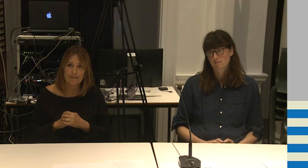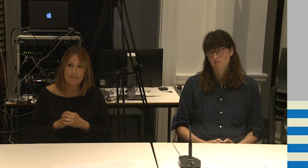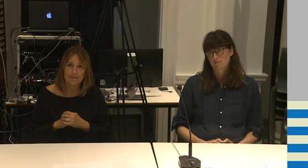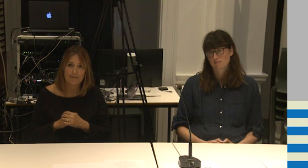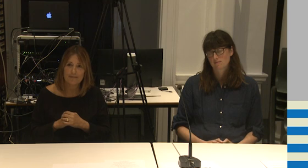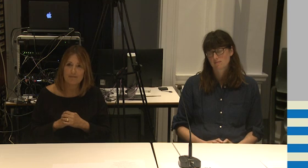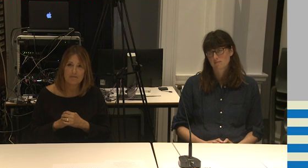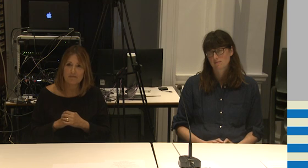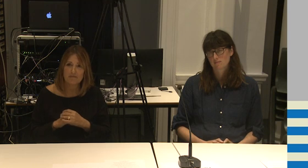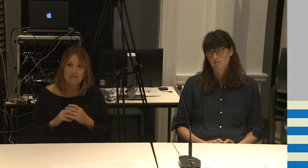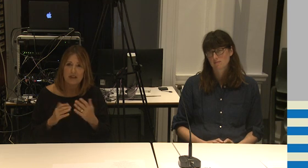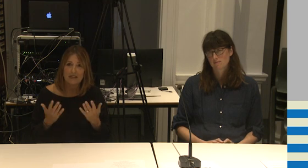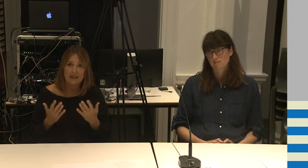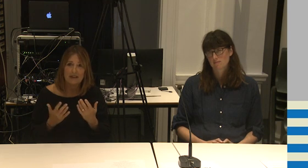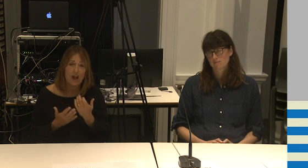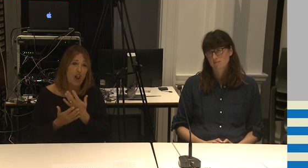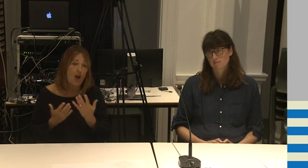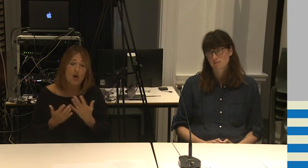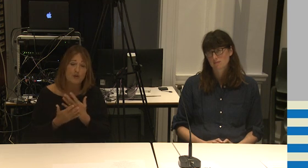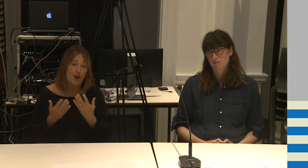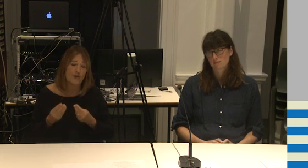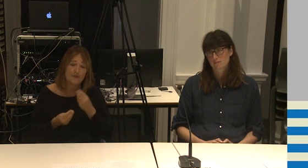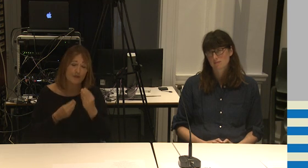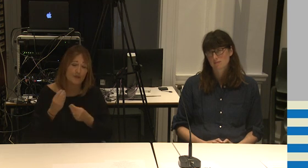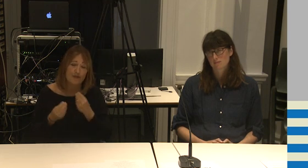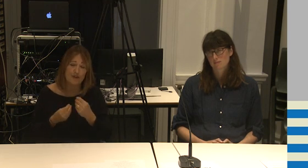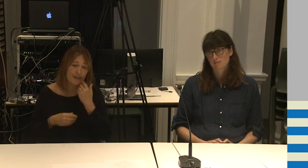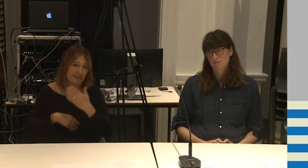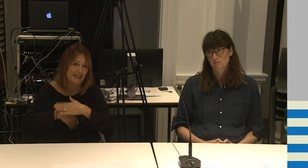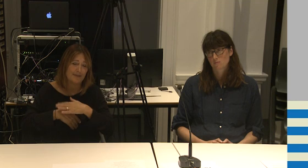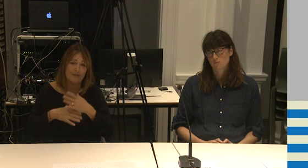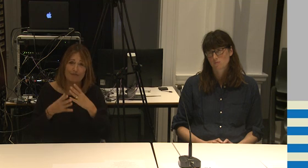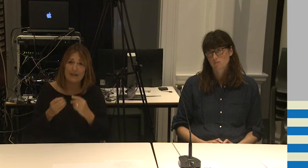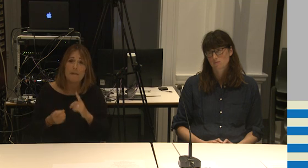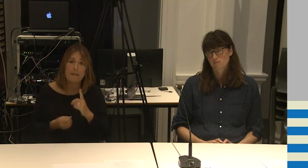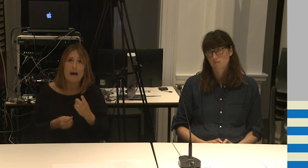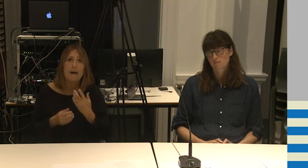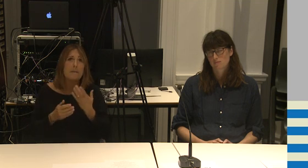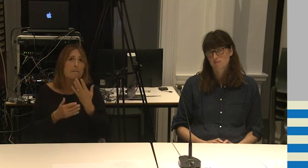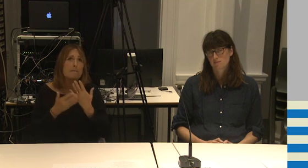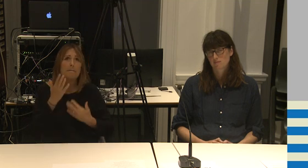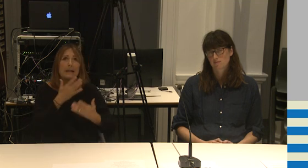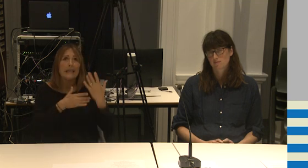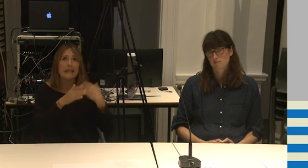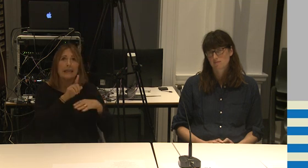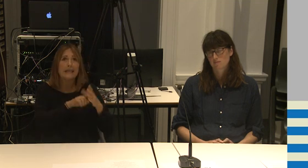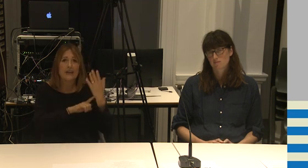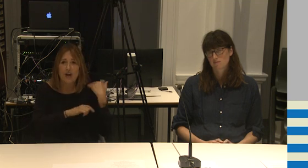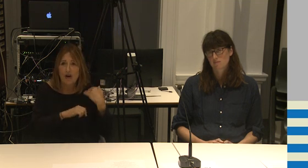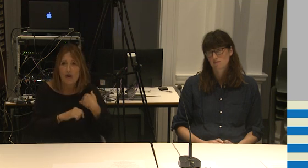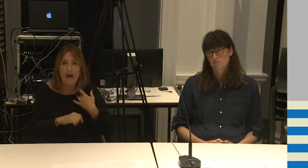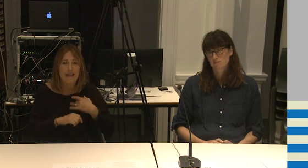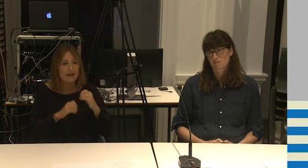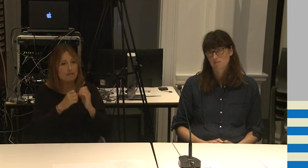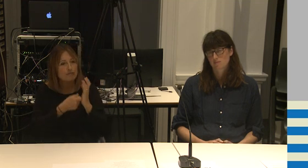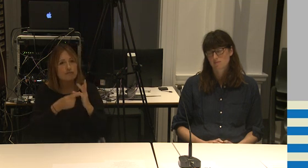right, well, and then we've got loads of anecdotes, and I haven't got time, I'm running out of time, but years ago I was living in